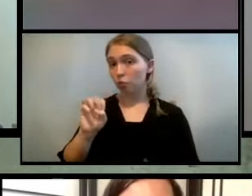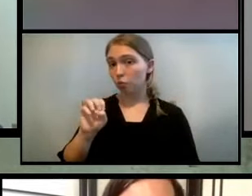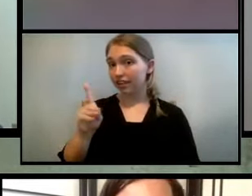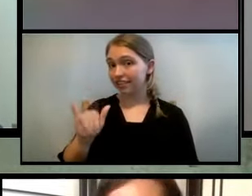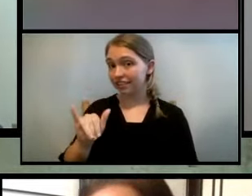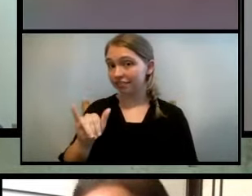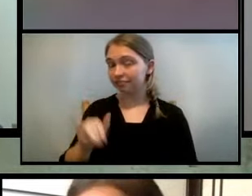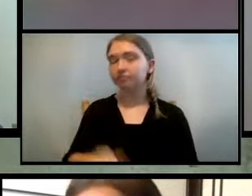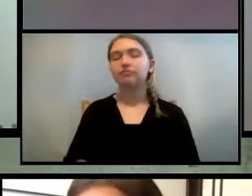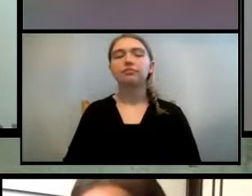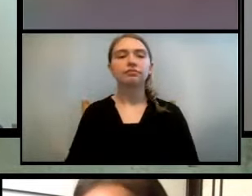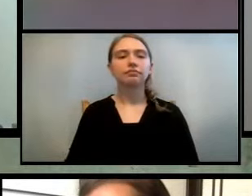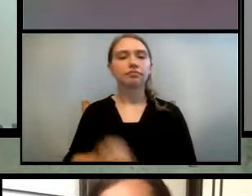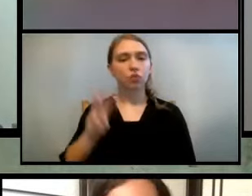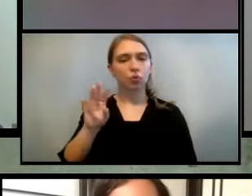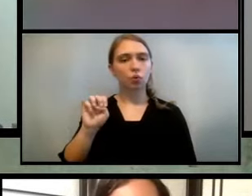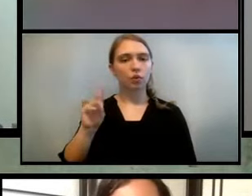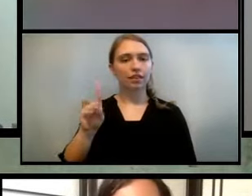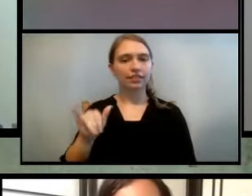Well, I wouldn't say that I'm